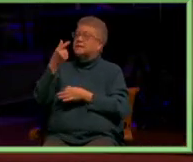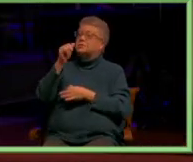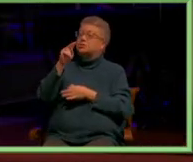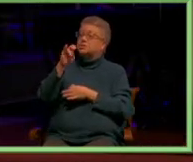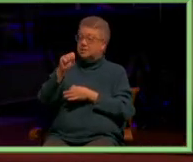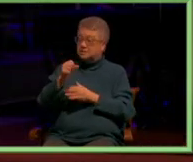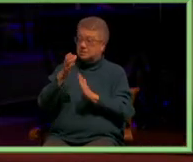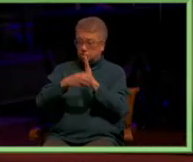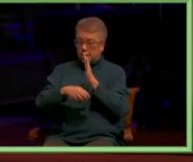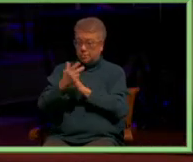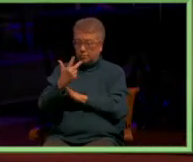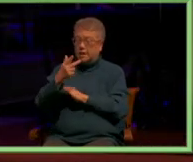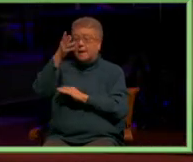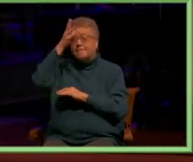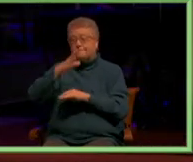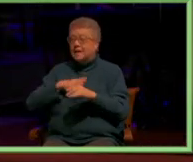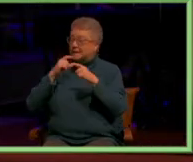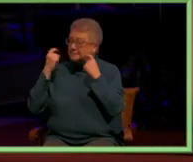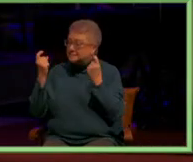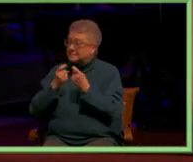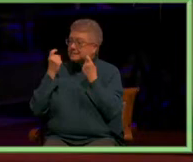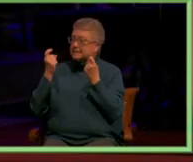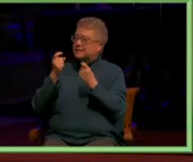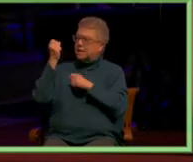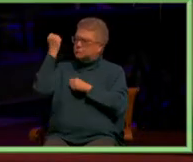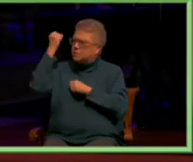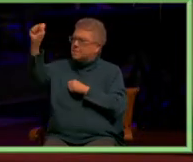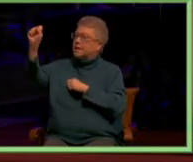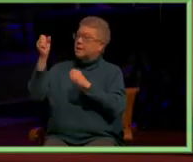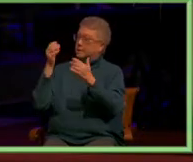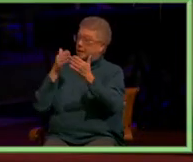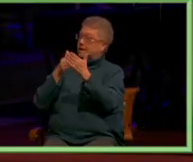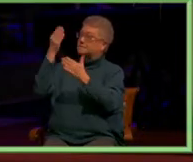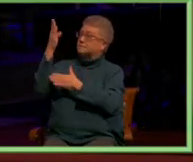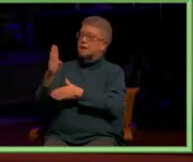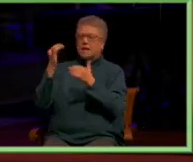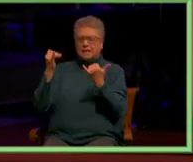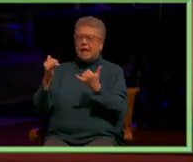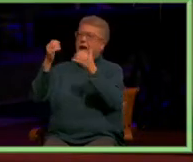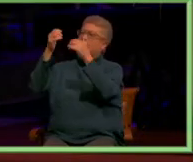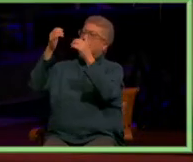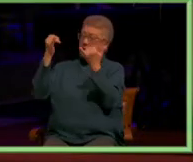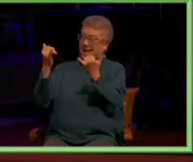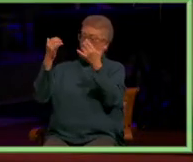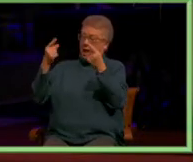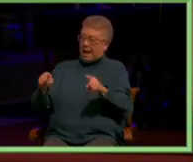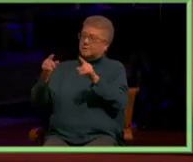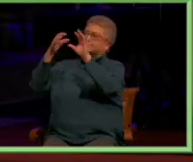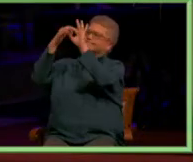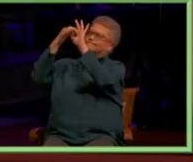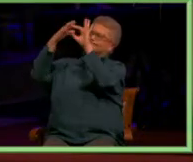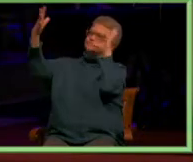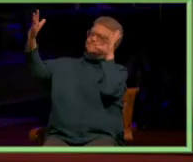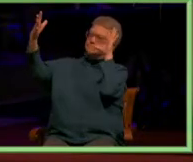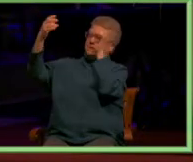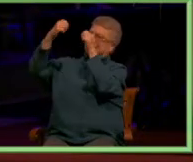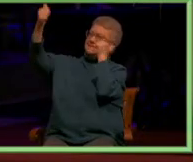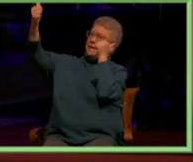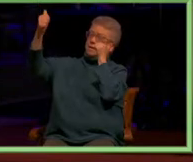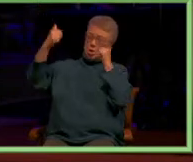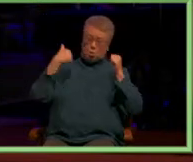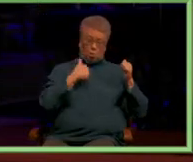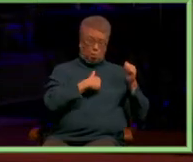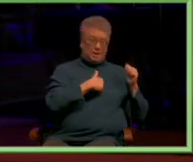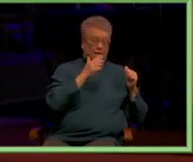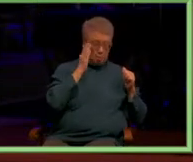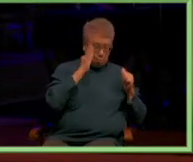that man had sinned and rebelled against God, and now we are separated from him. We are under the penalty of death, the